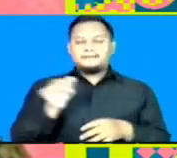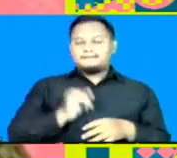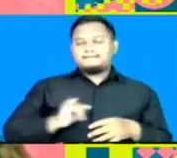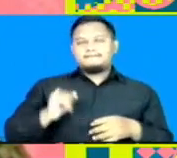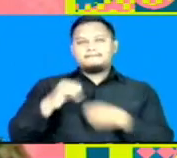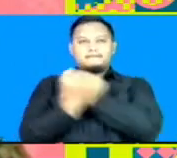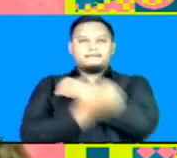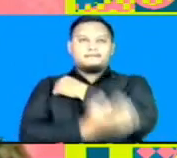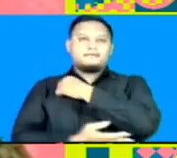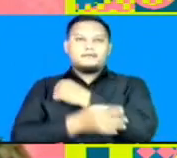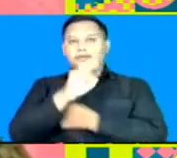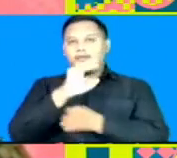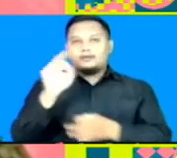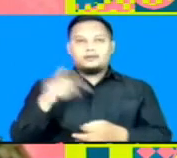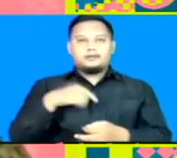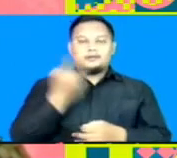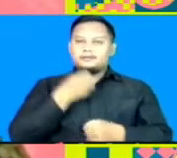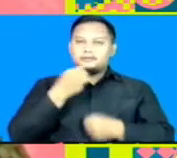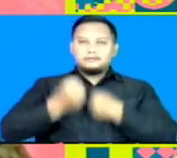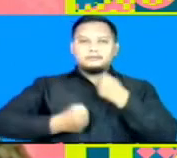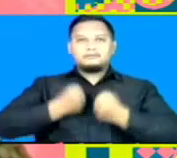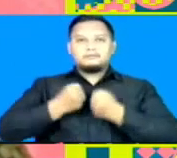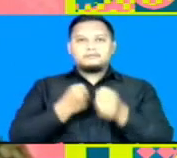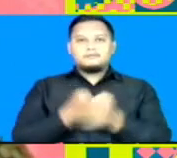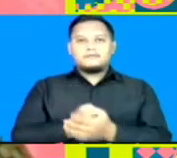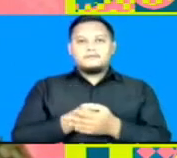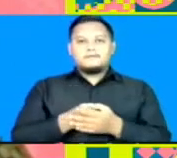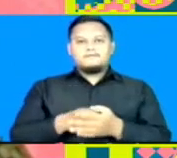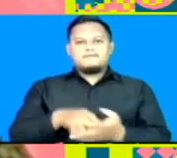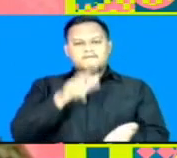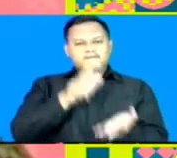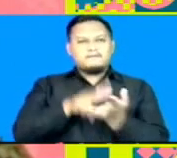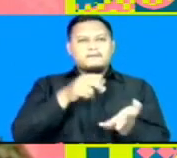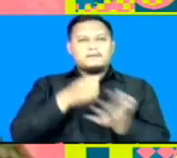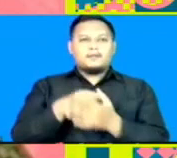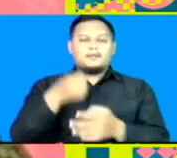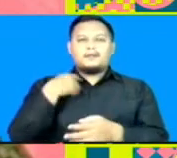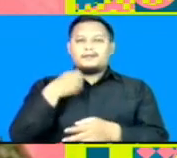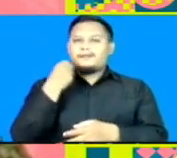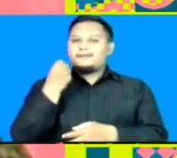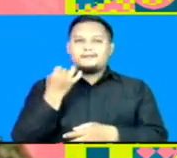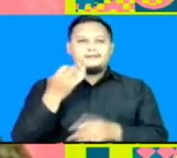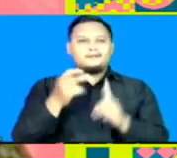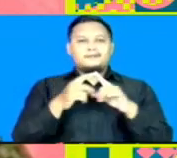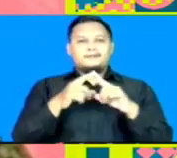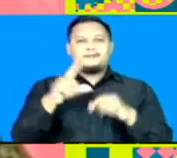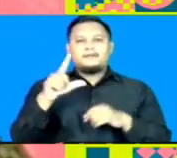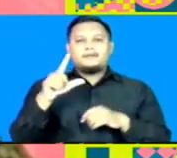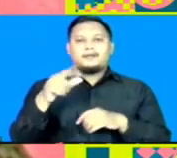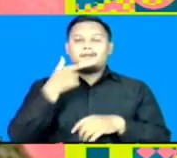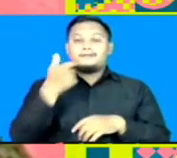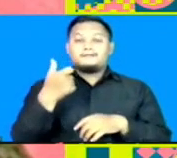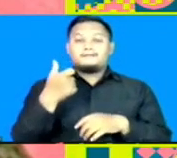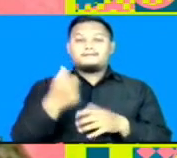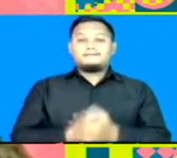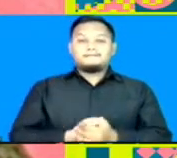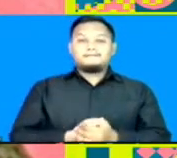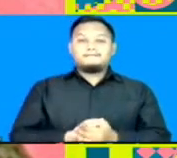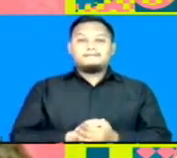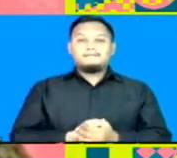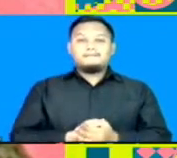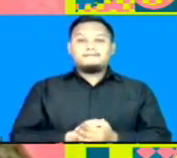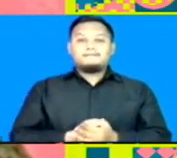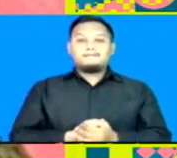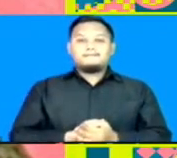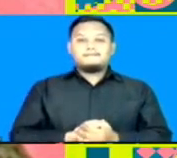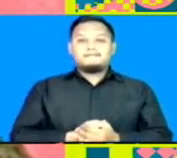focus areas that embody all of these lenses, which I found very much related to V20's concept of